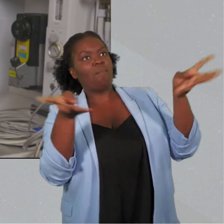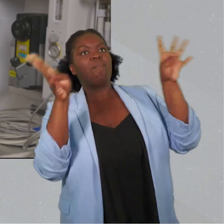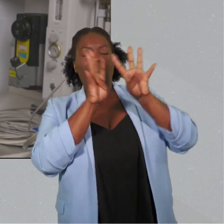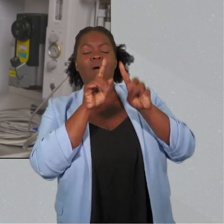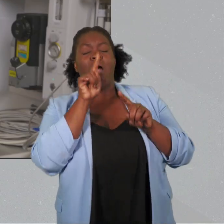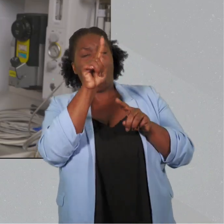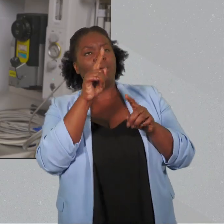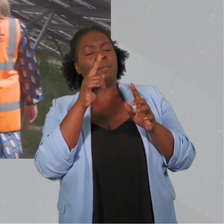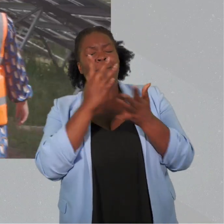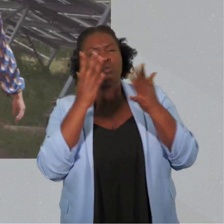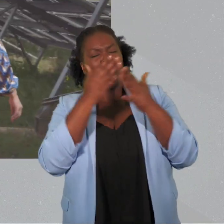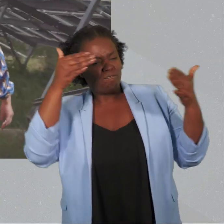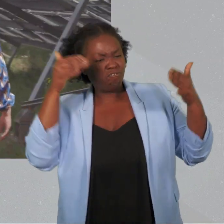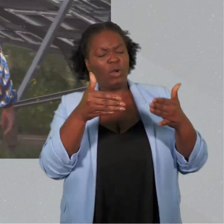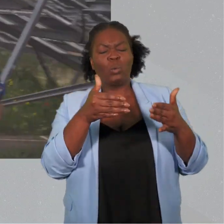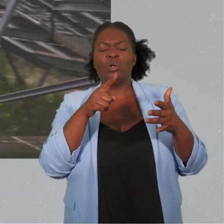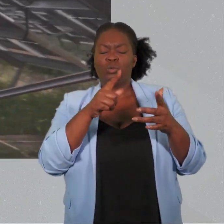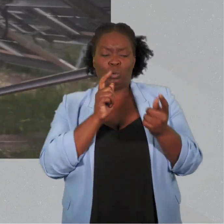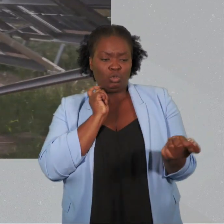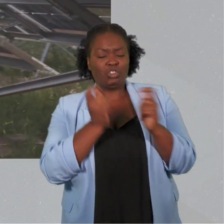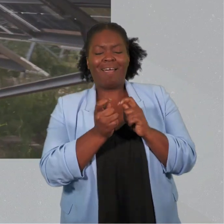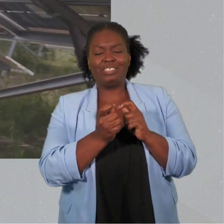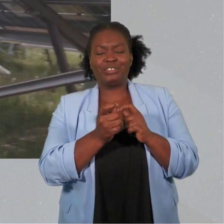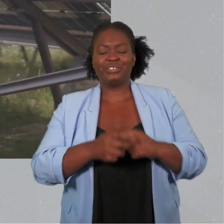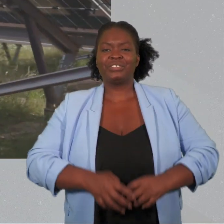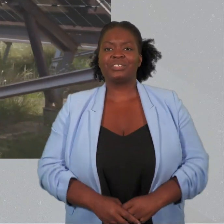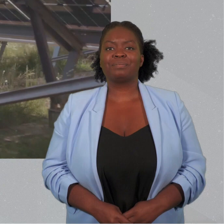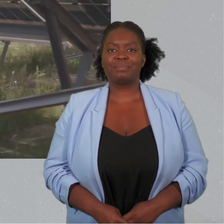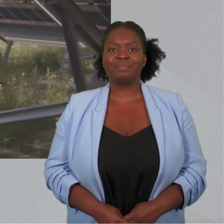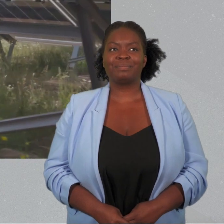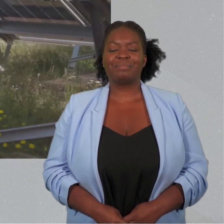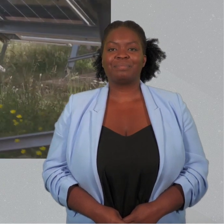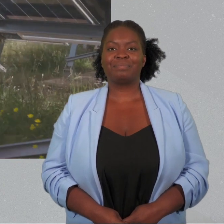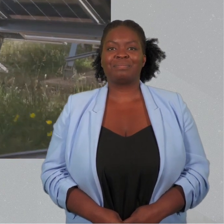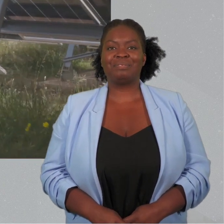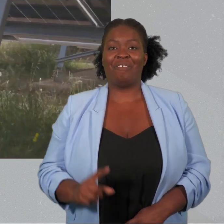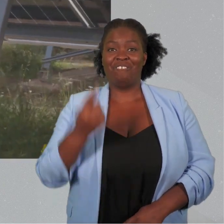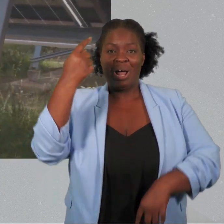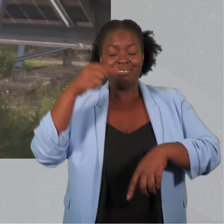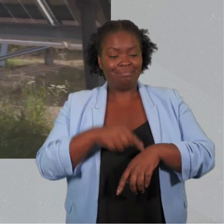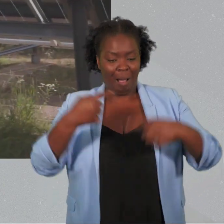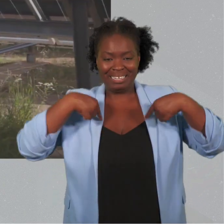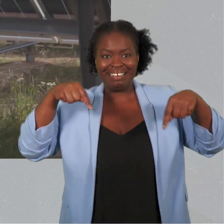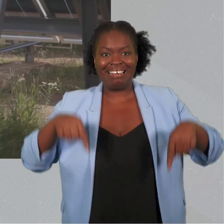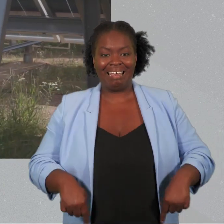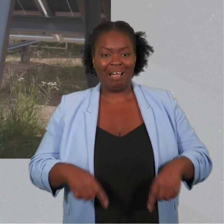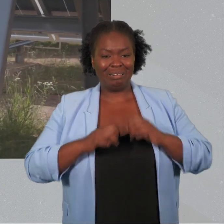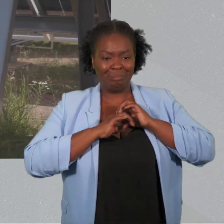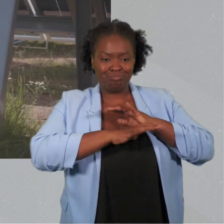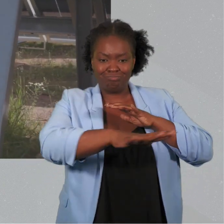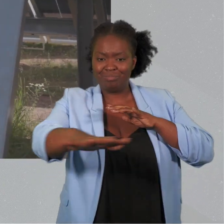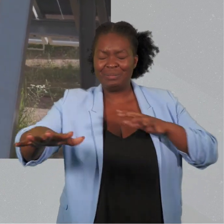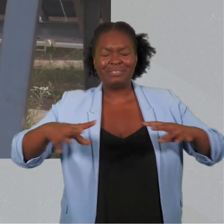good planning behind it so you can actually deliver some meaningful change. The first time I was here, it was just starting and it was just dirt.